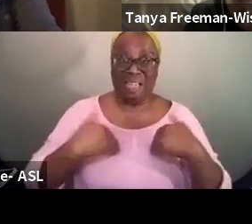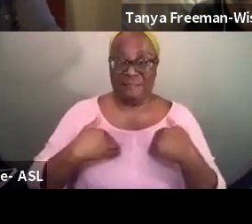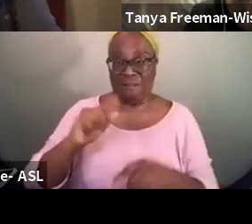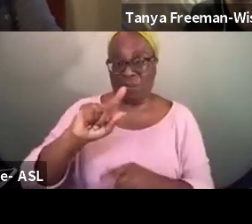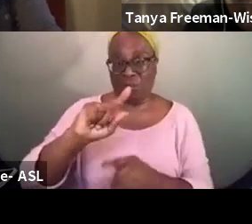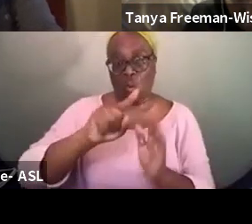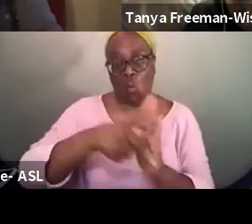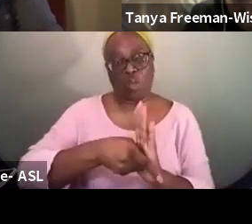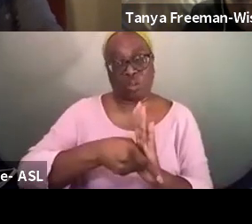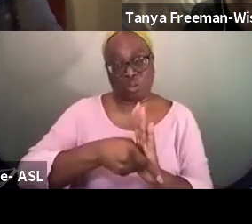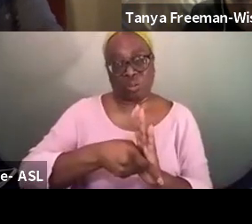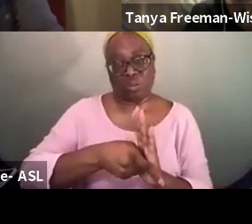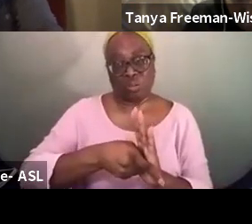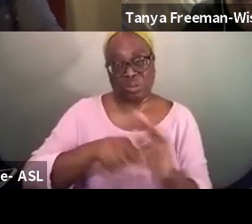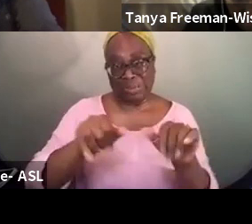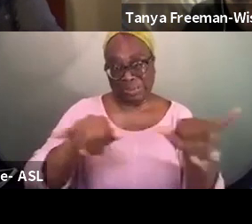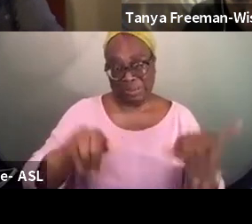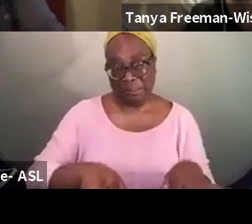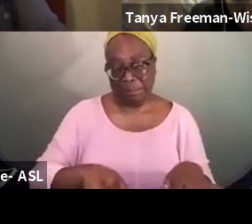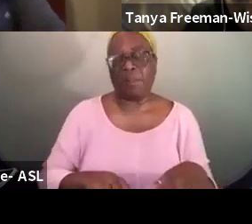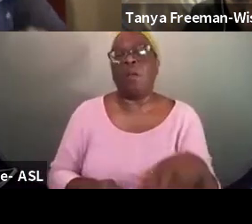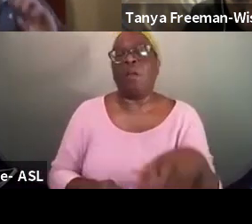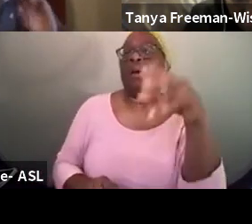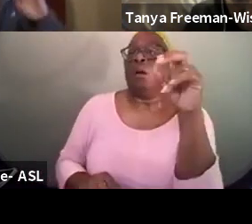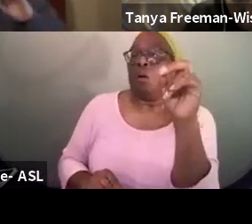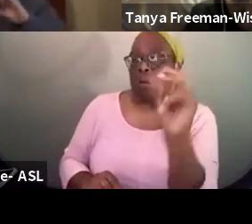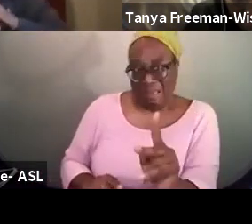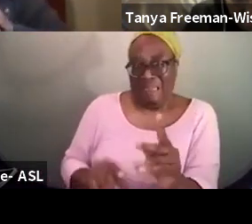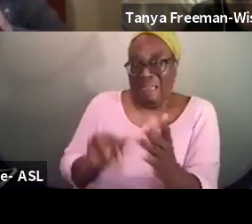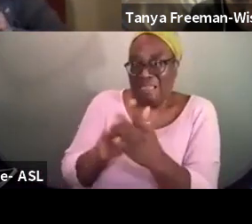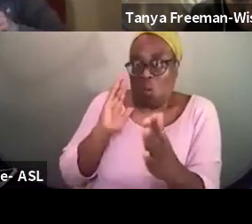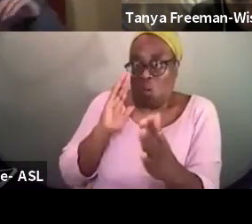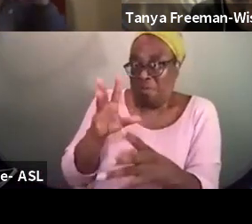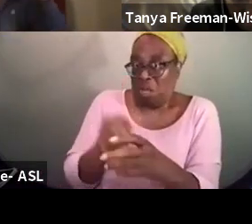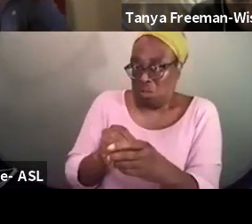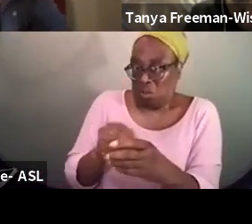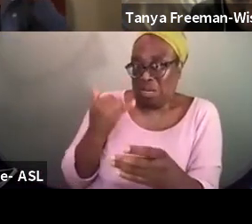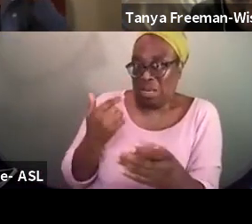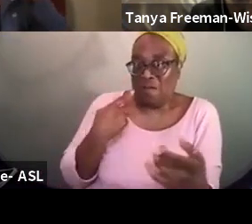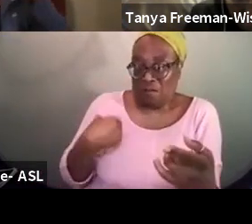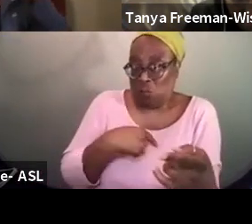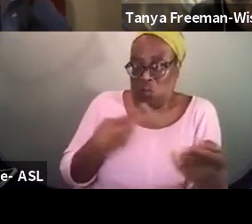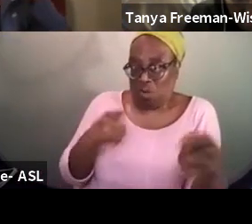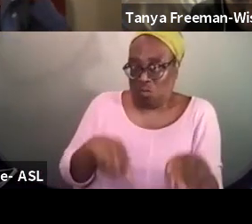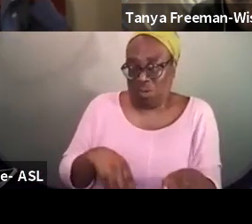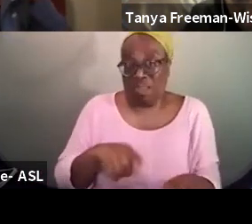Okay, good point. That will be included if we have consensus. Ms. Lum?